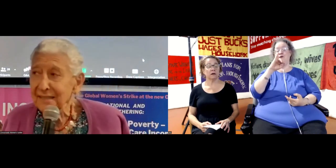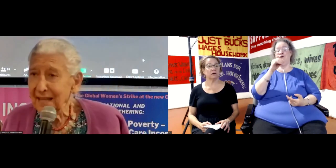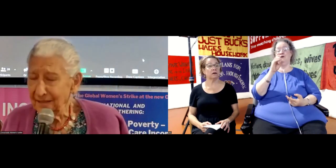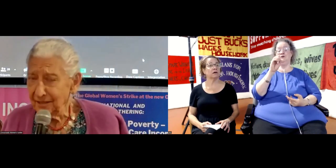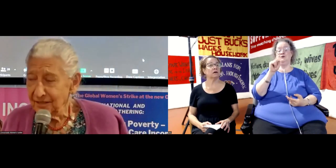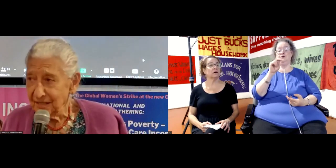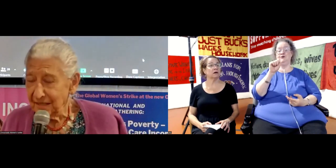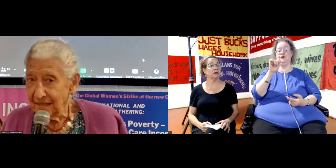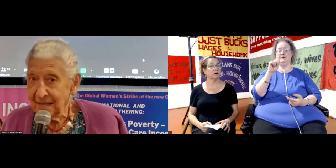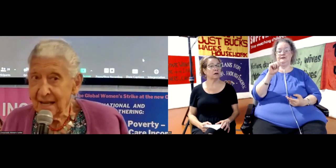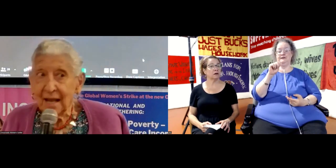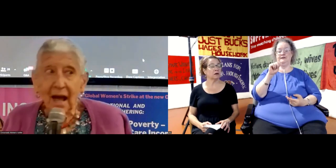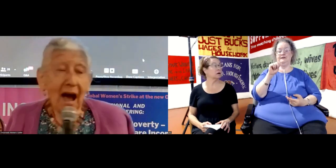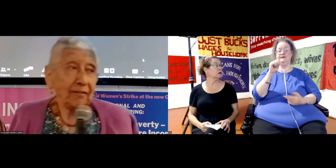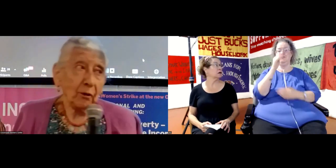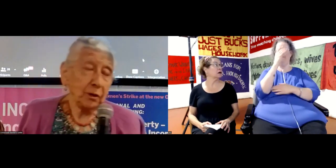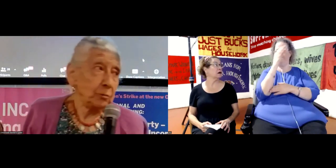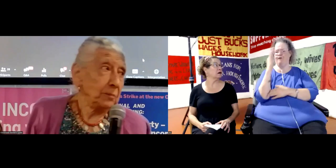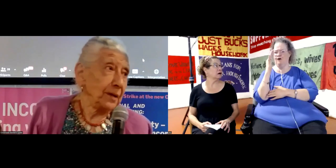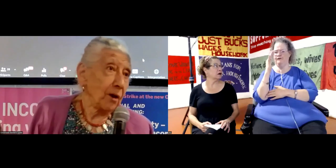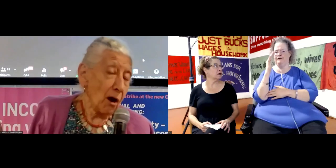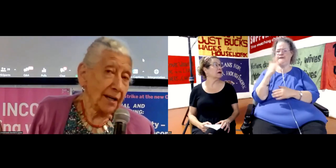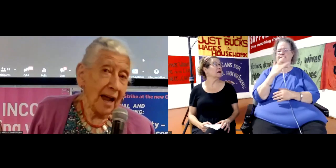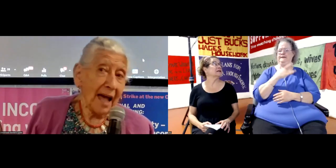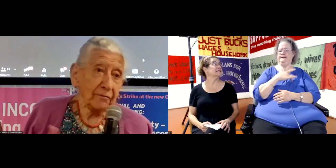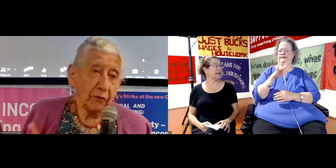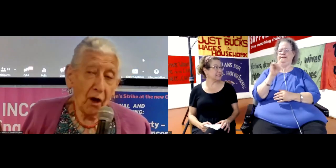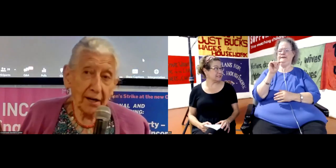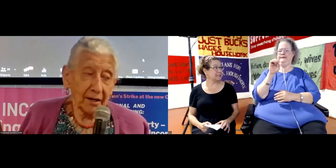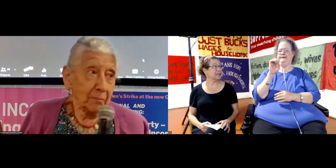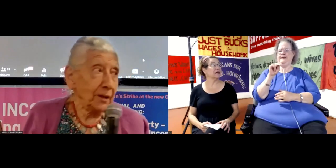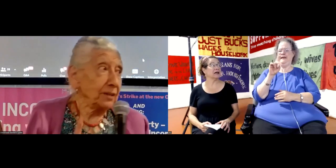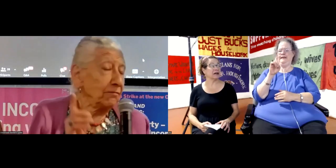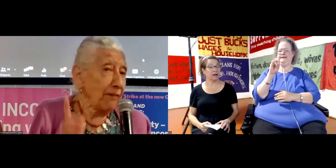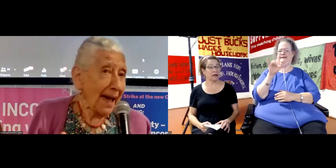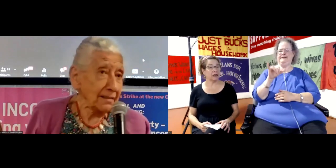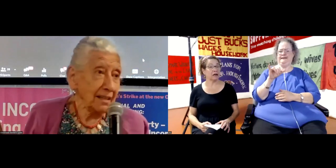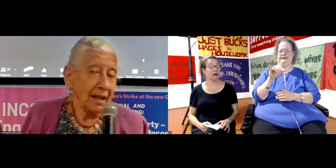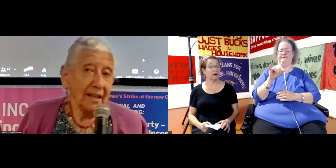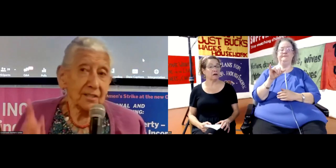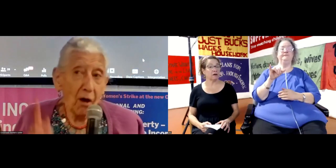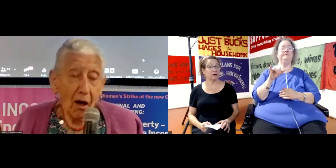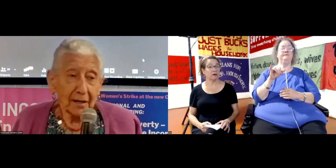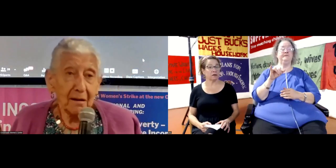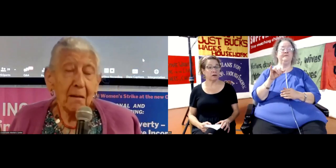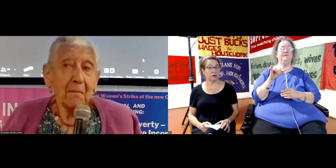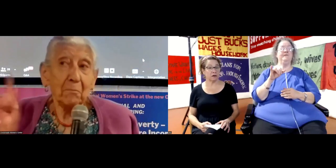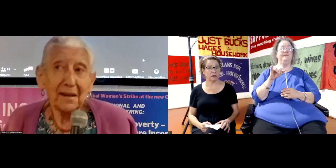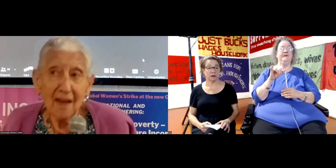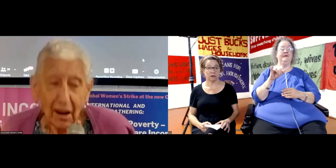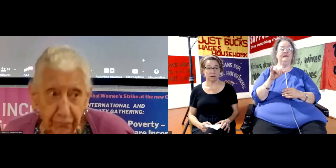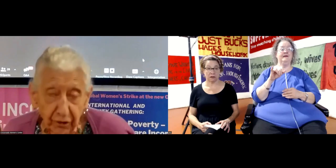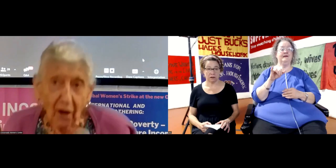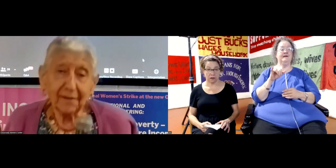Forest Tendency. I thought it would be gone and forgotten, but in fact, it's gone,